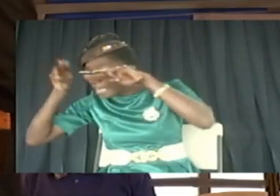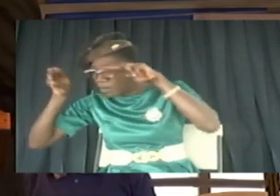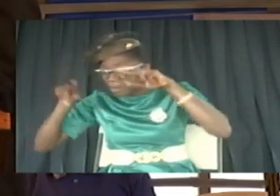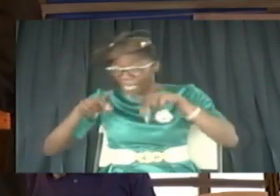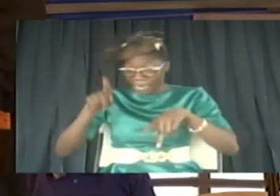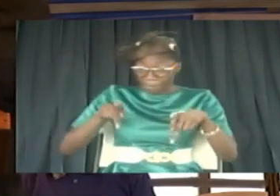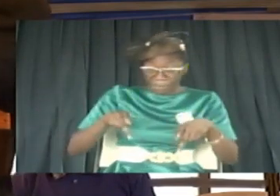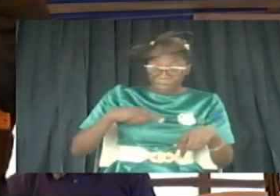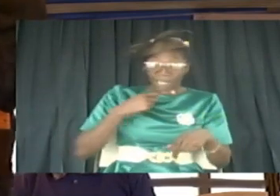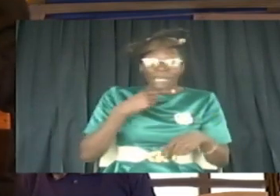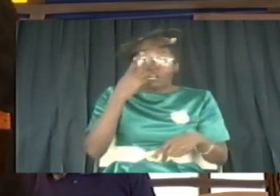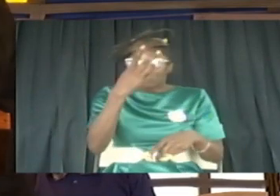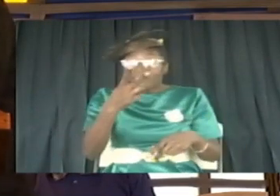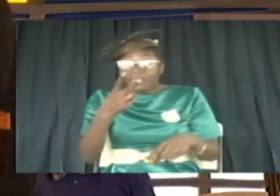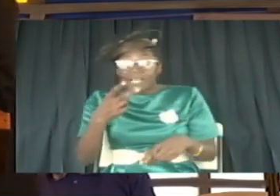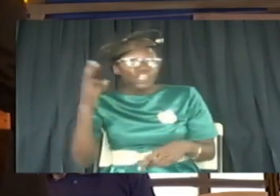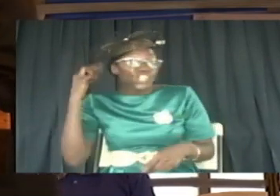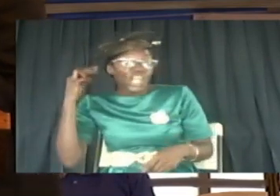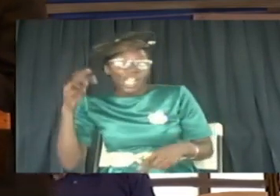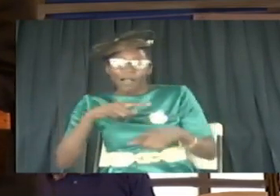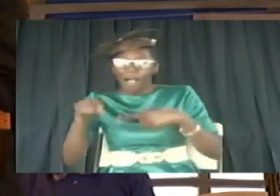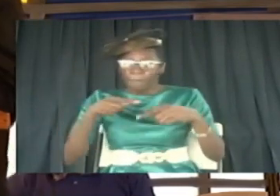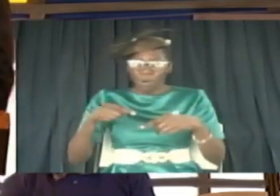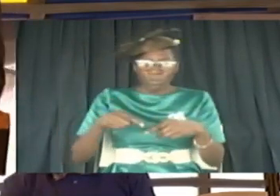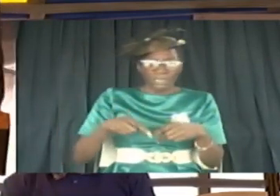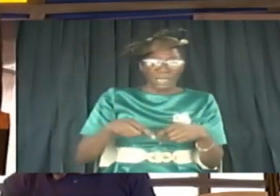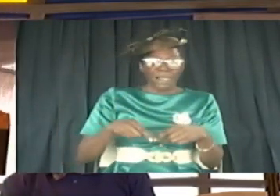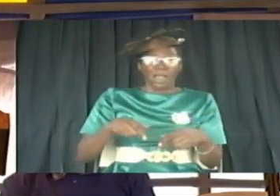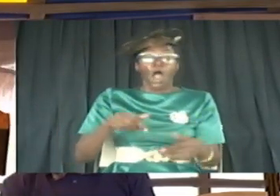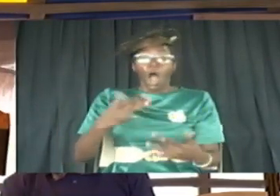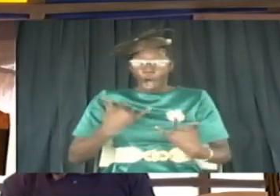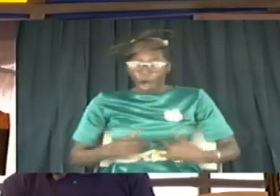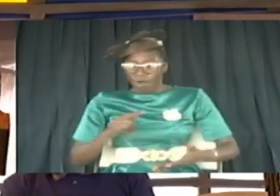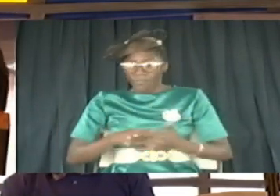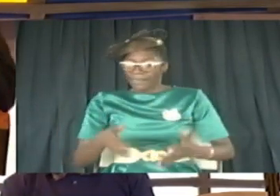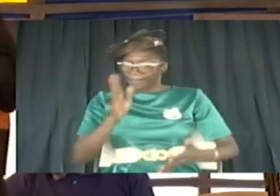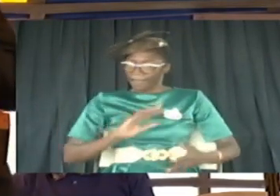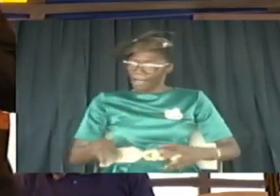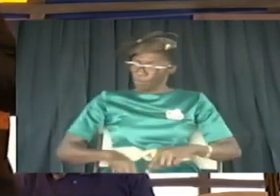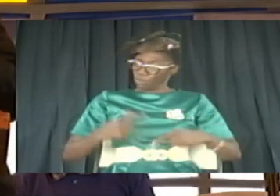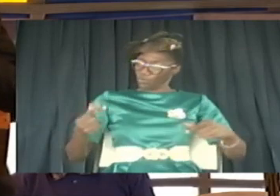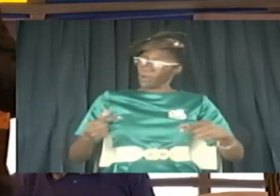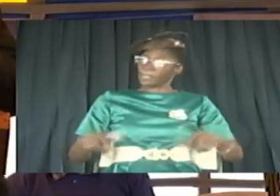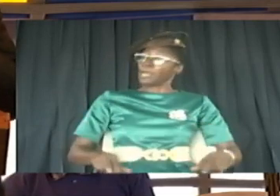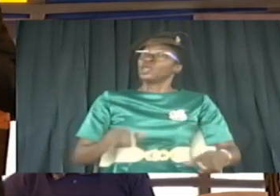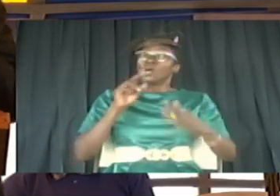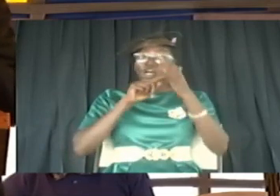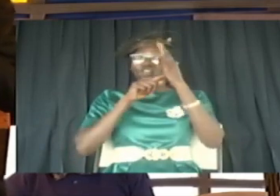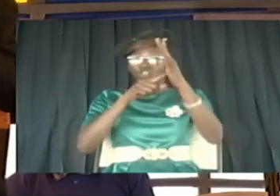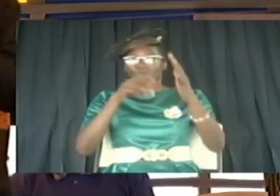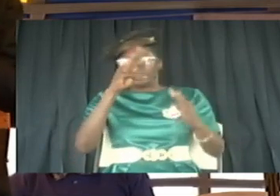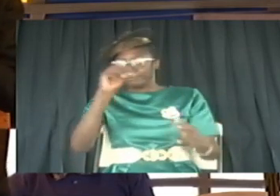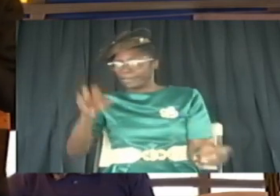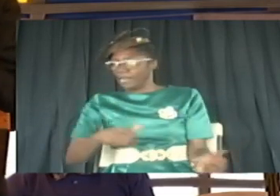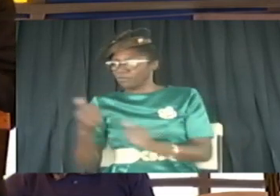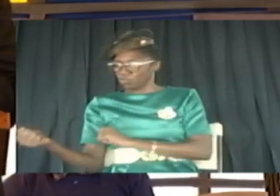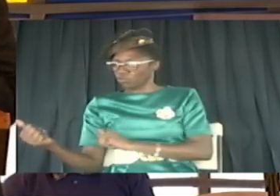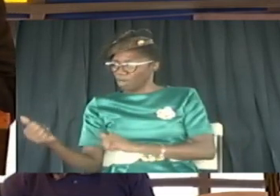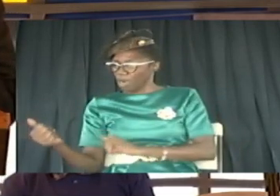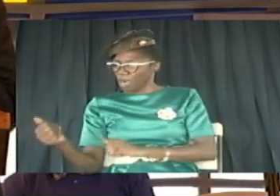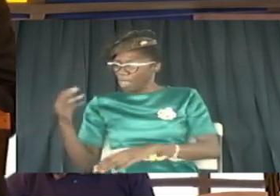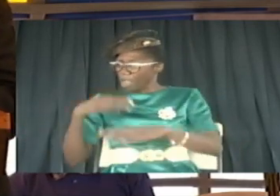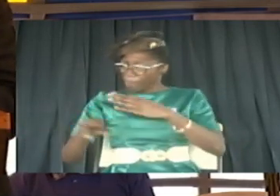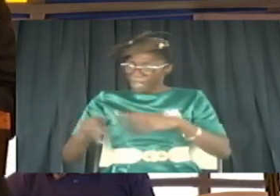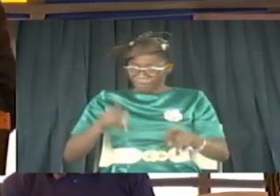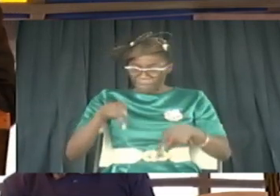God of heaven that she heard about, and how this God was great and showed himself strong on the behalf of the people of